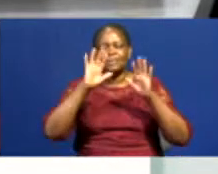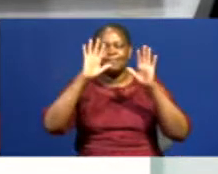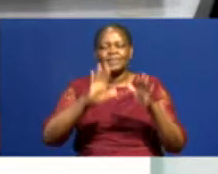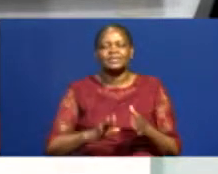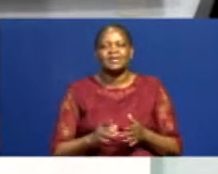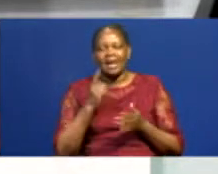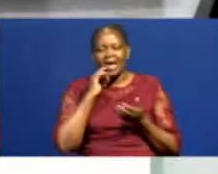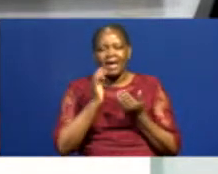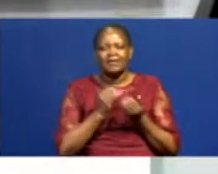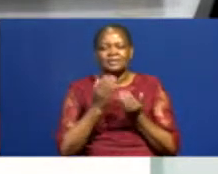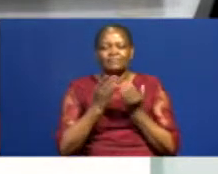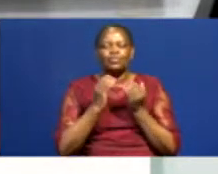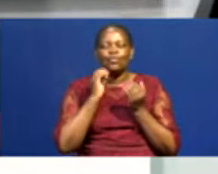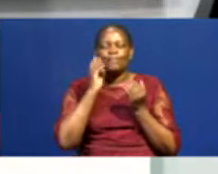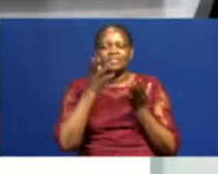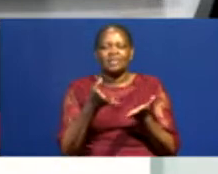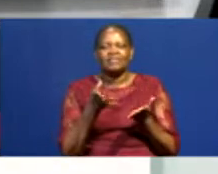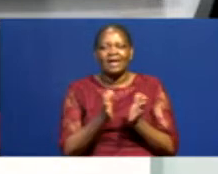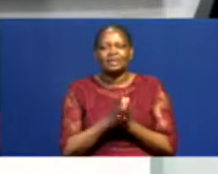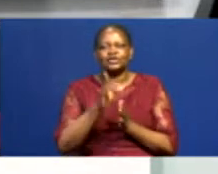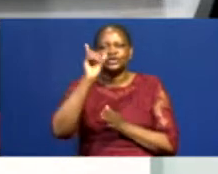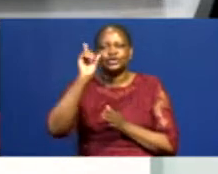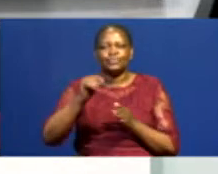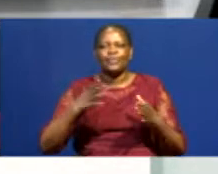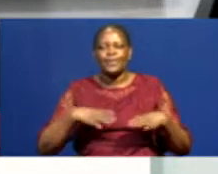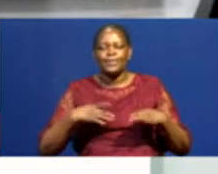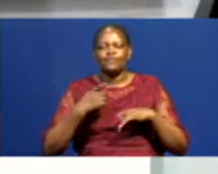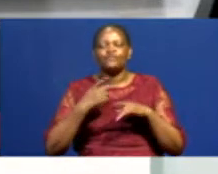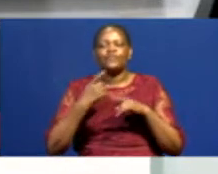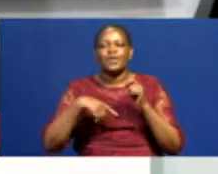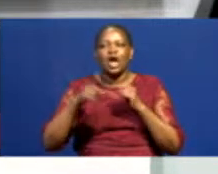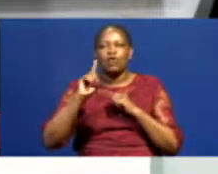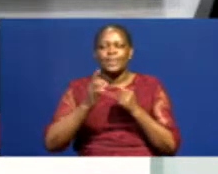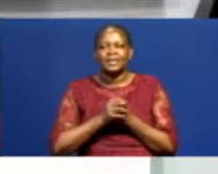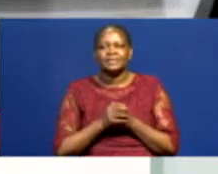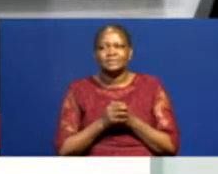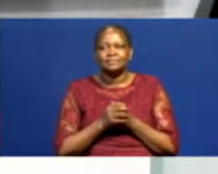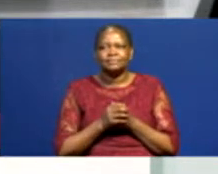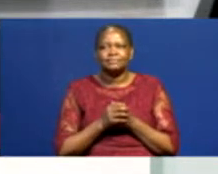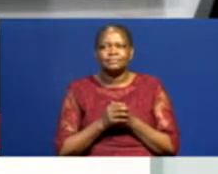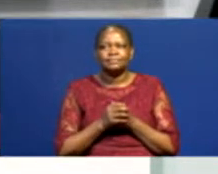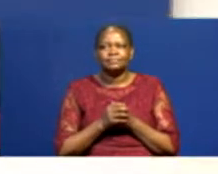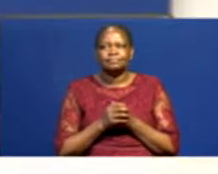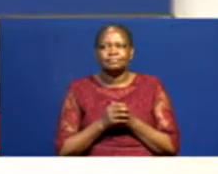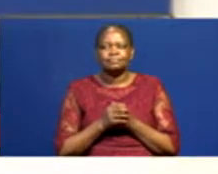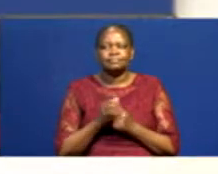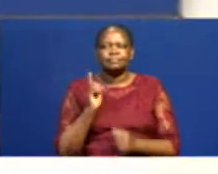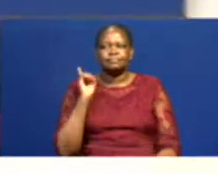services will be available and also affordable to the residents of Nairobi. Pauline Nasimiu reports.